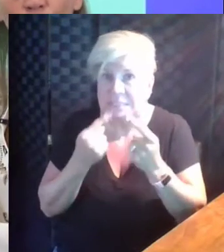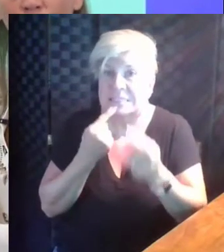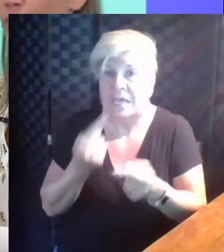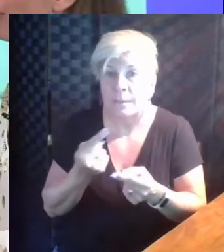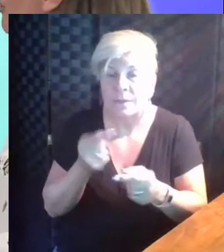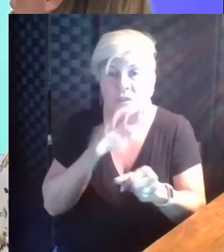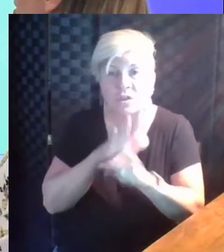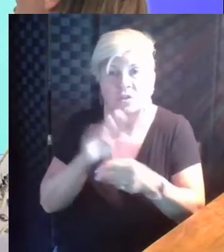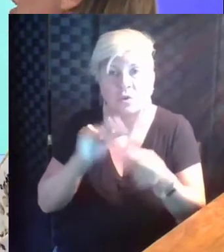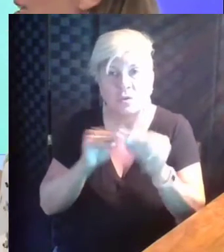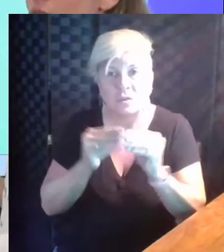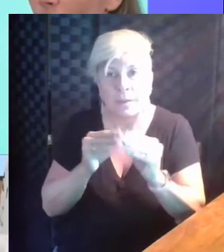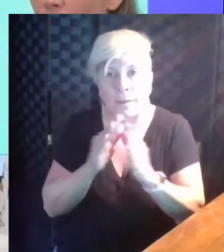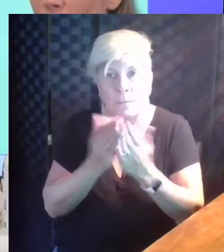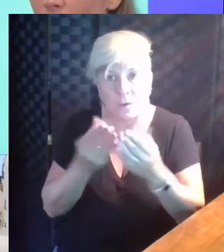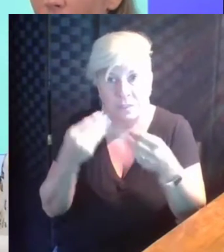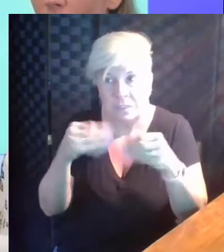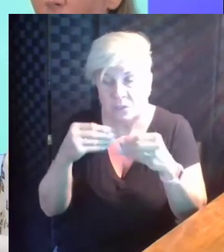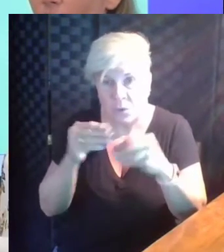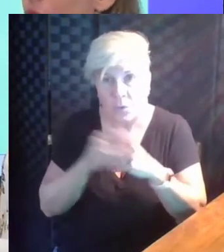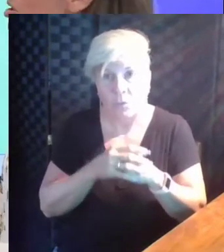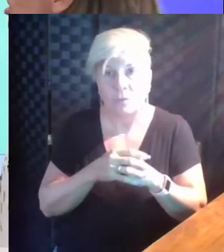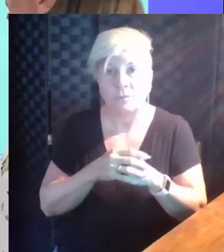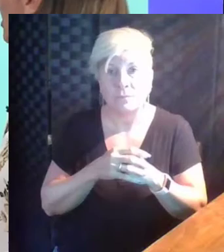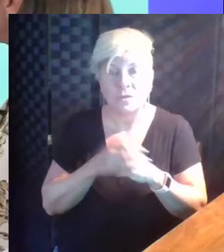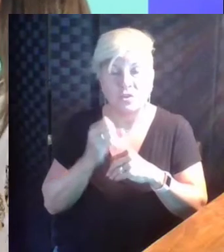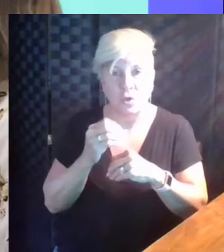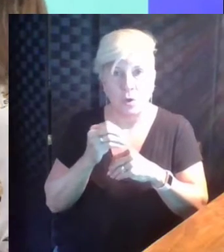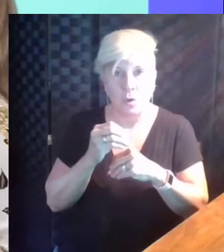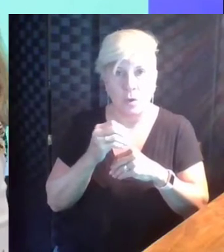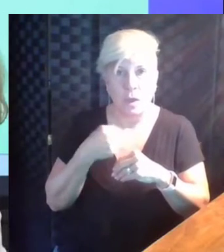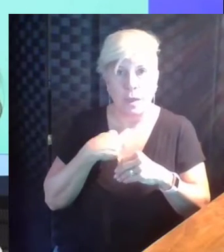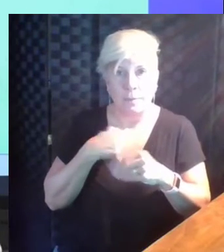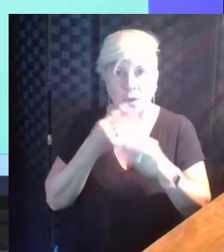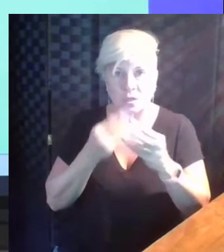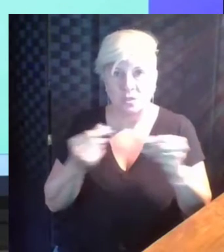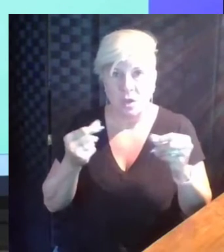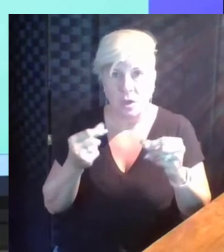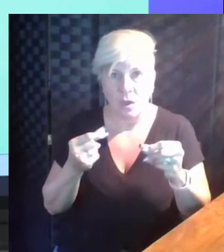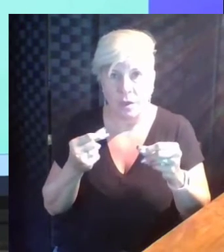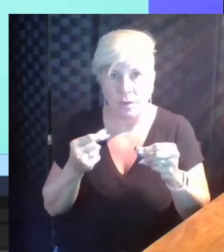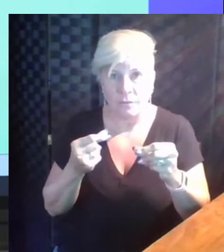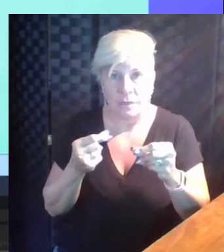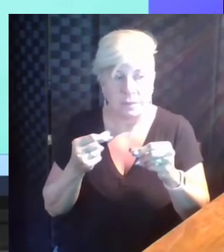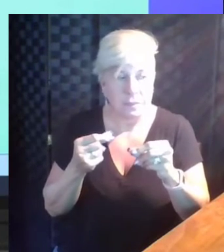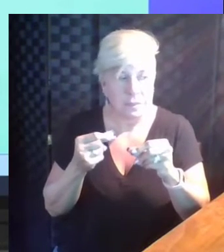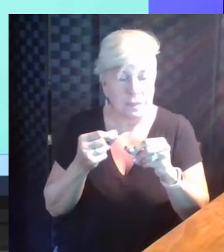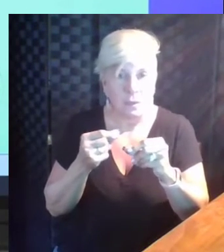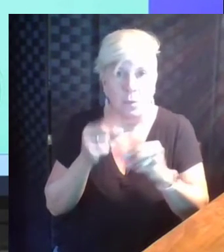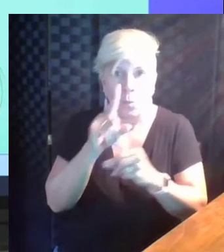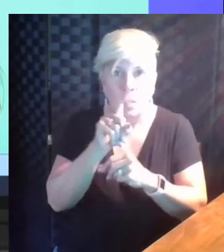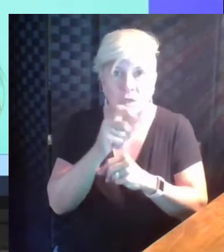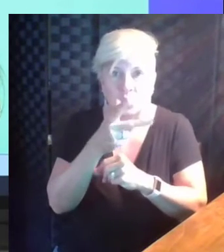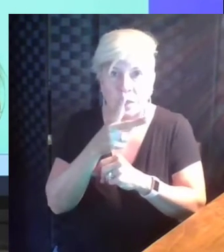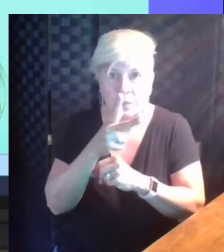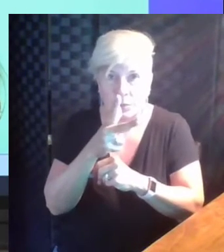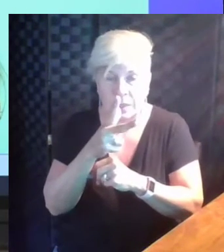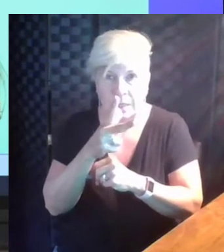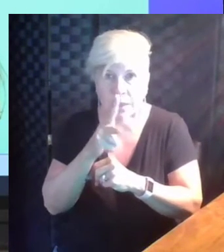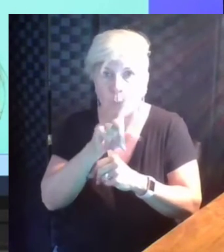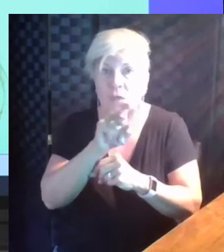the total number of books that he sold. So I'm going to solve this equation,